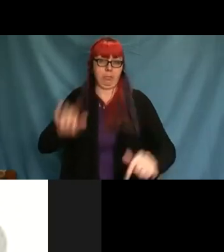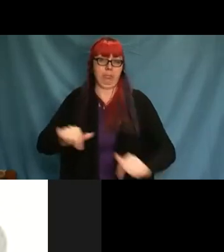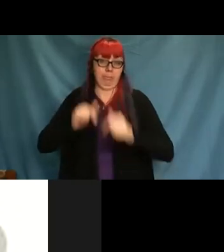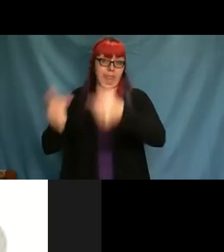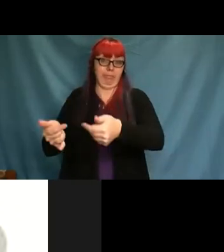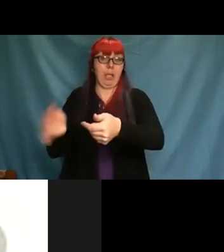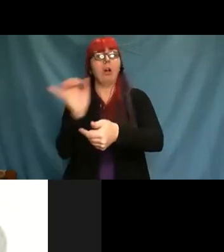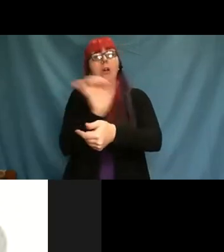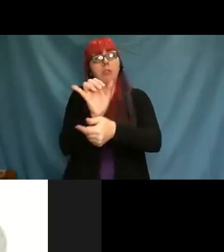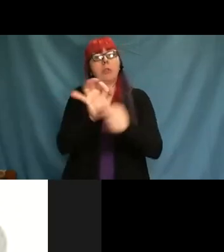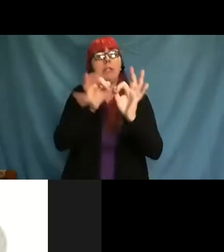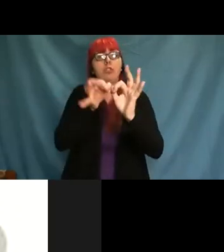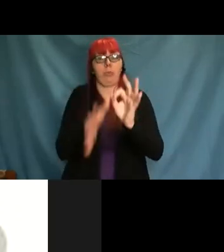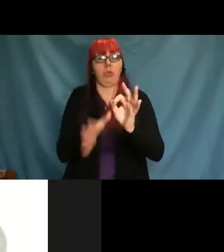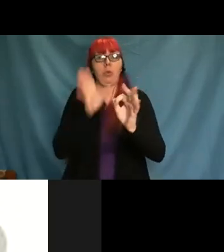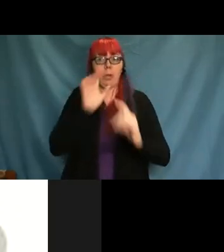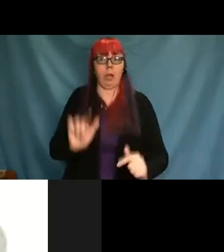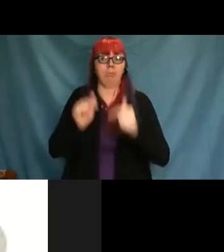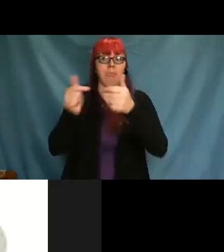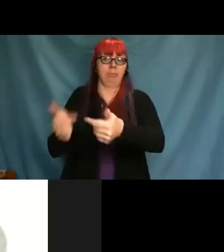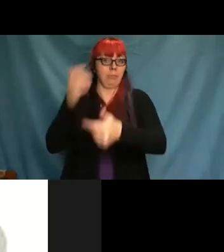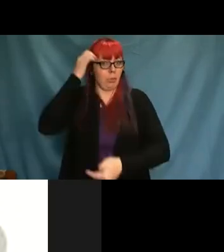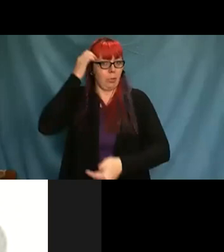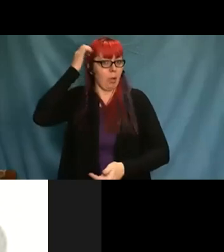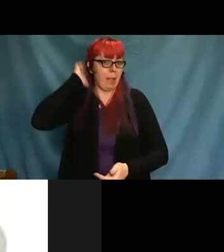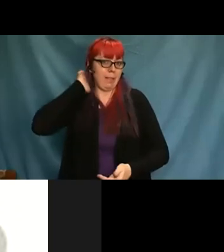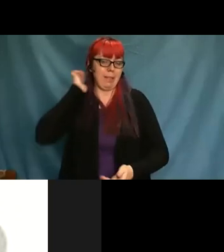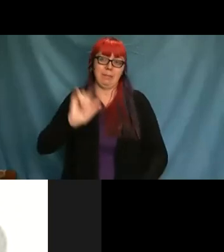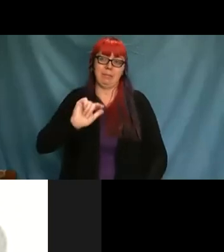second to share my screen. Okay, good.